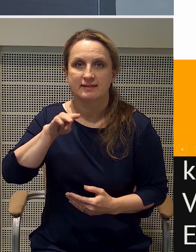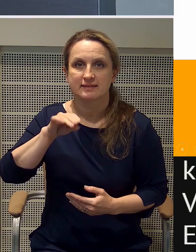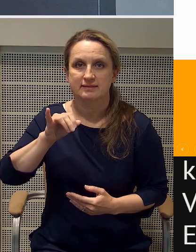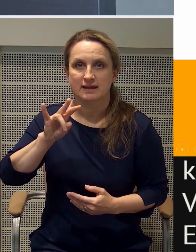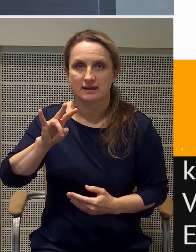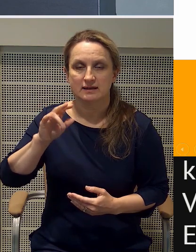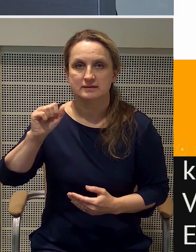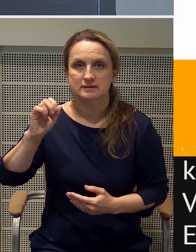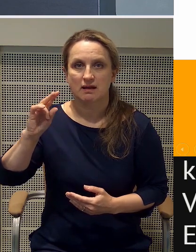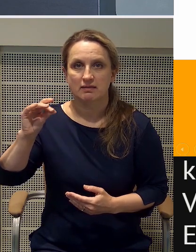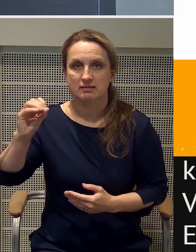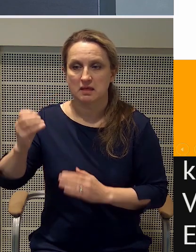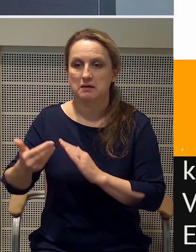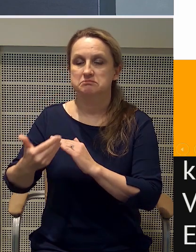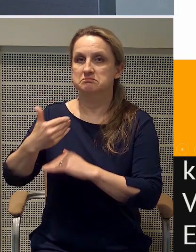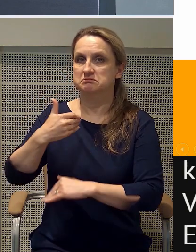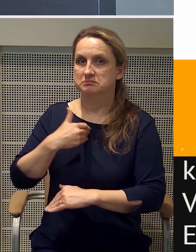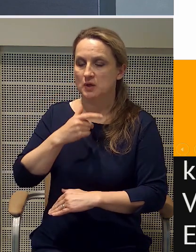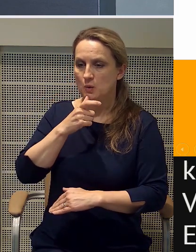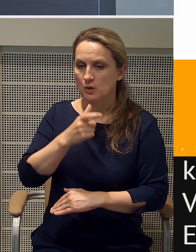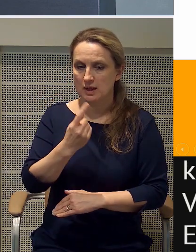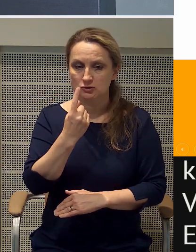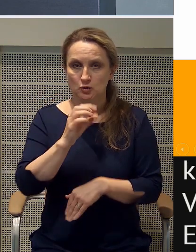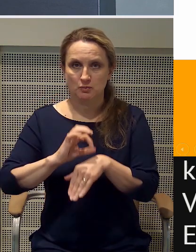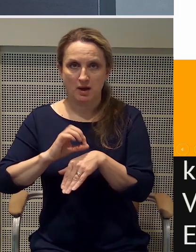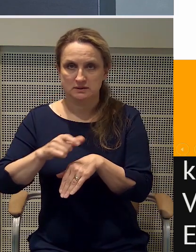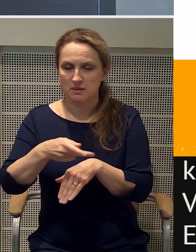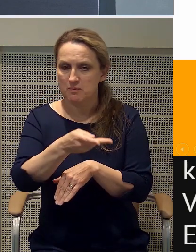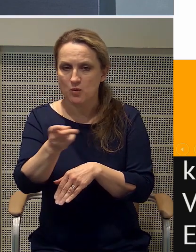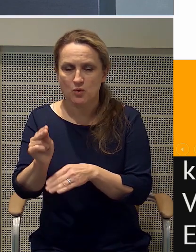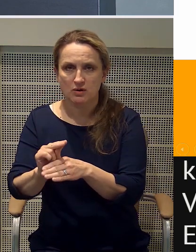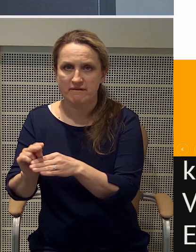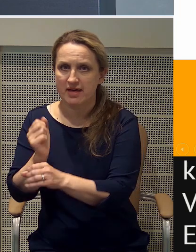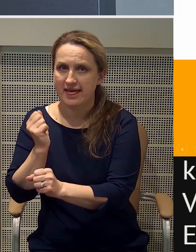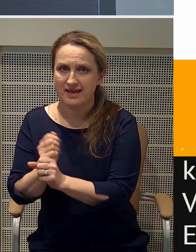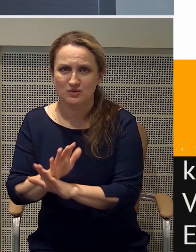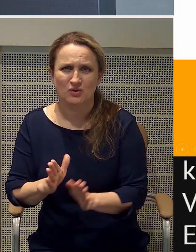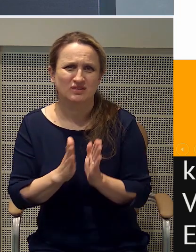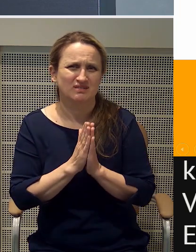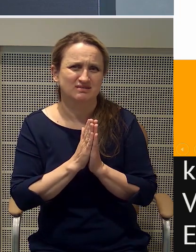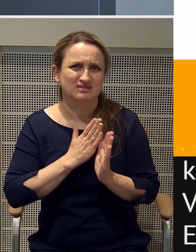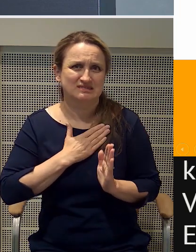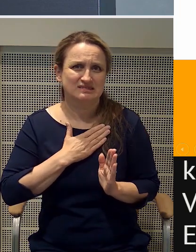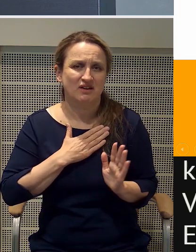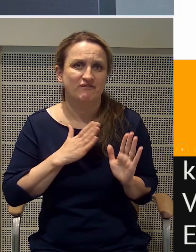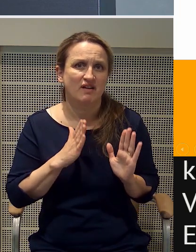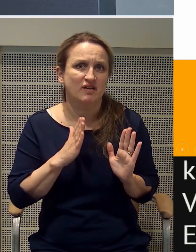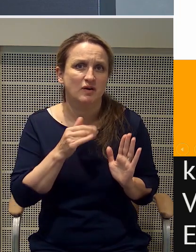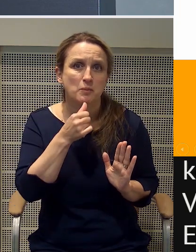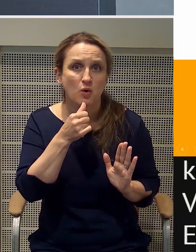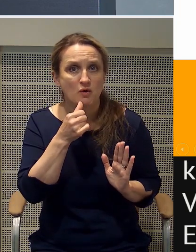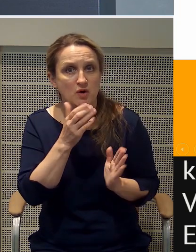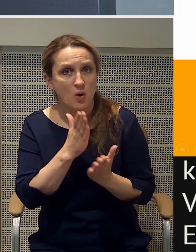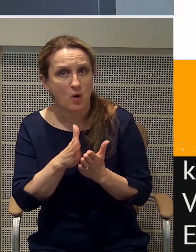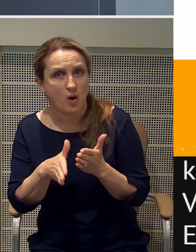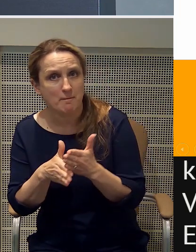wasn't very expensive, but Dr. Valentin Sander turned to us saying that